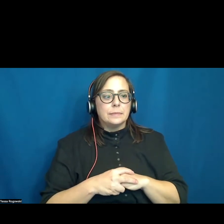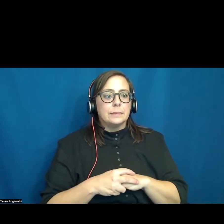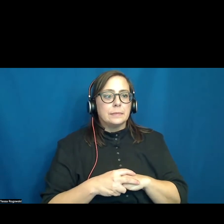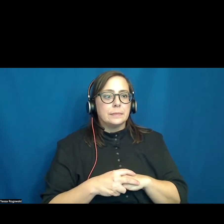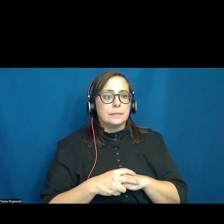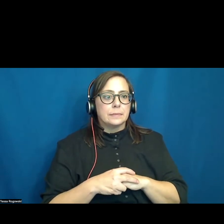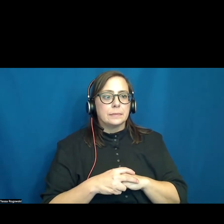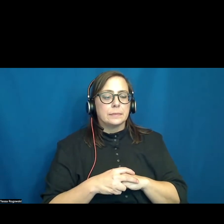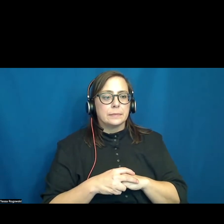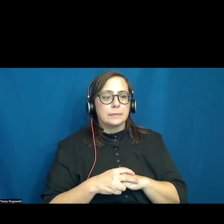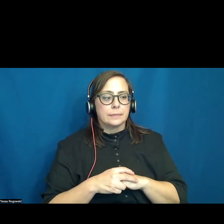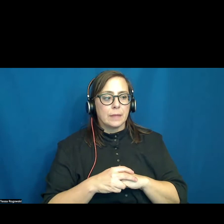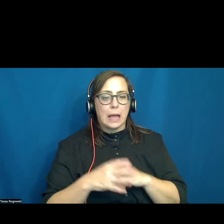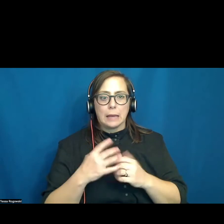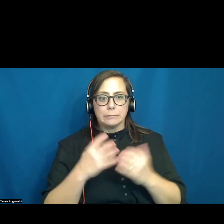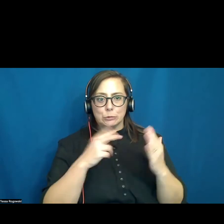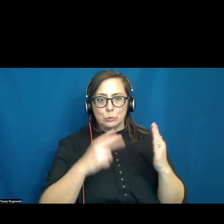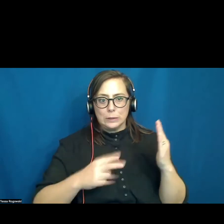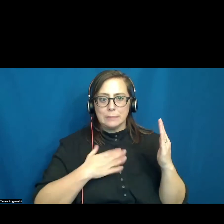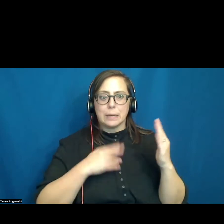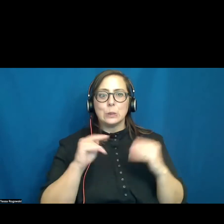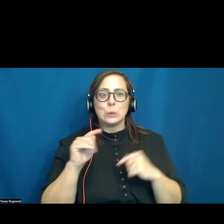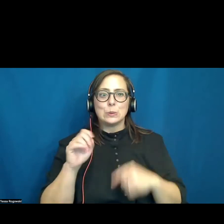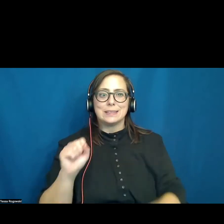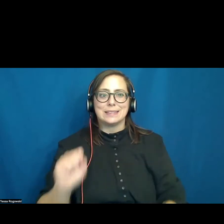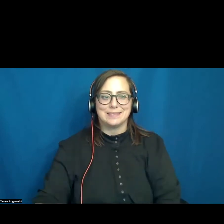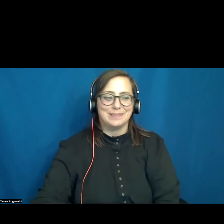I'm just looking over some notes I have.